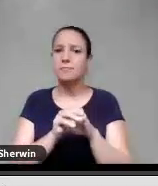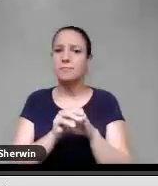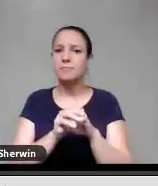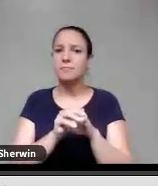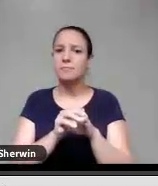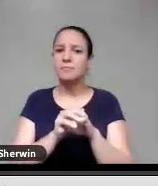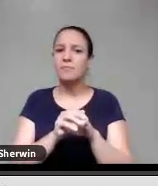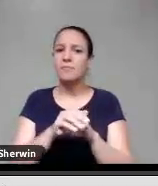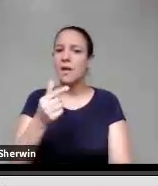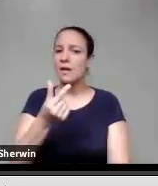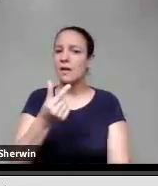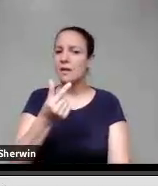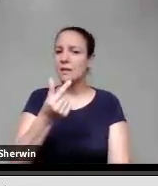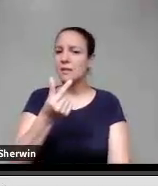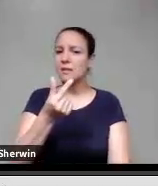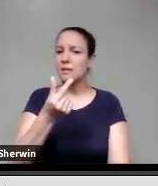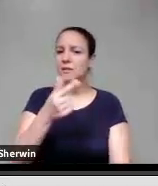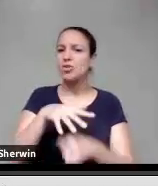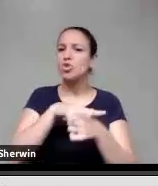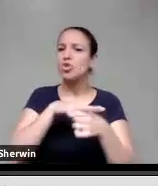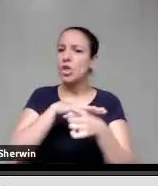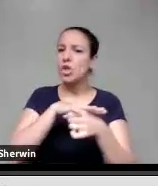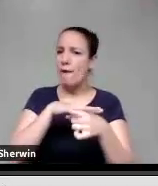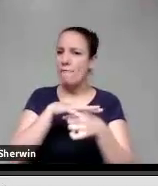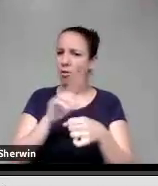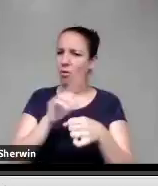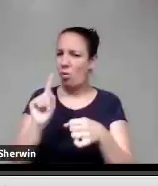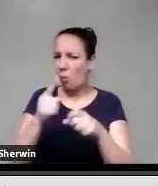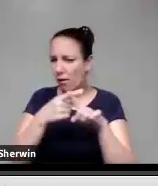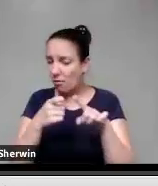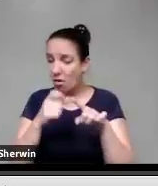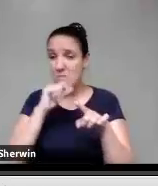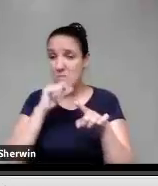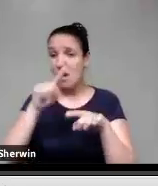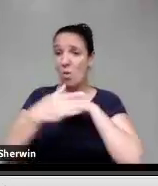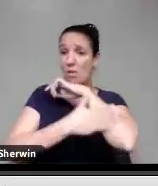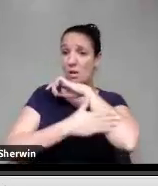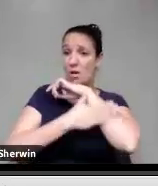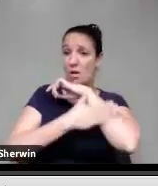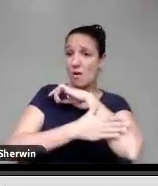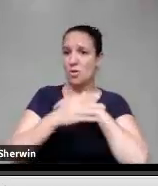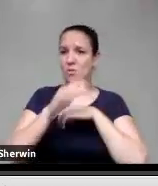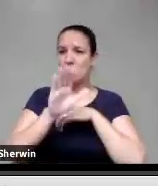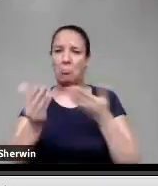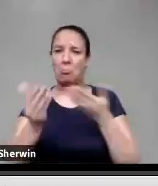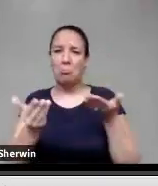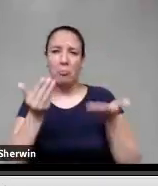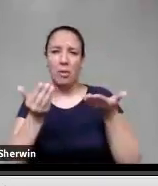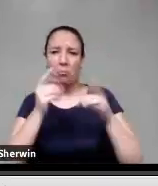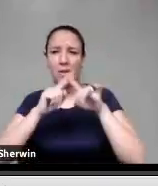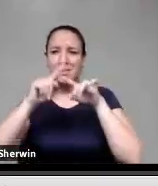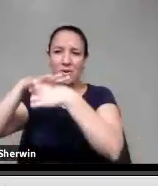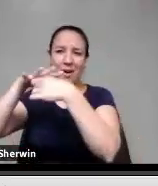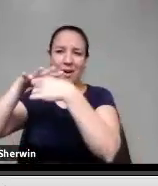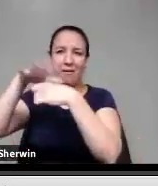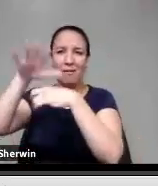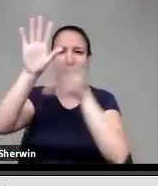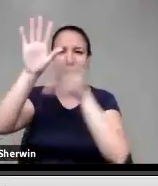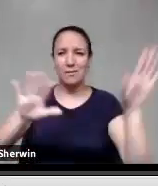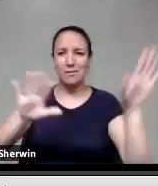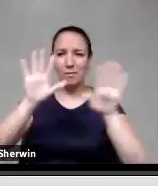people from different regions, not just from different countries, but even from different regions within the United States, have very